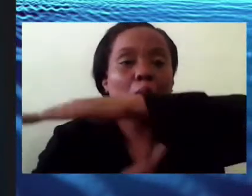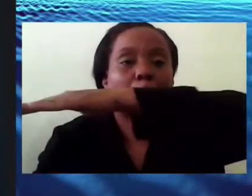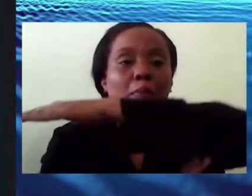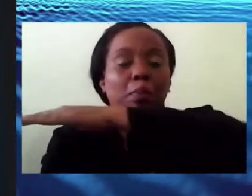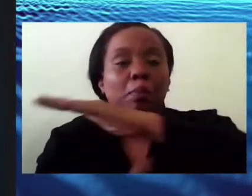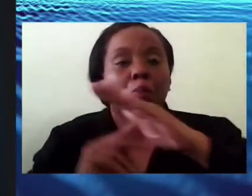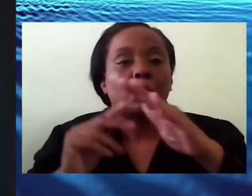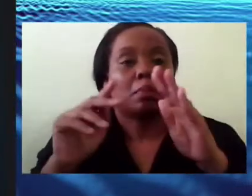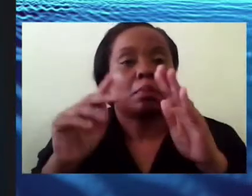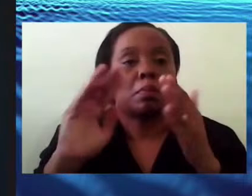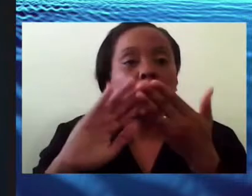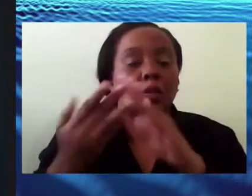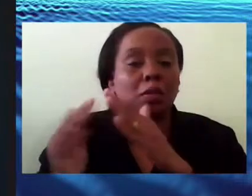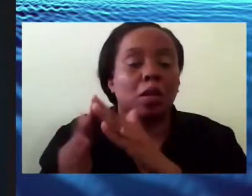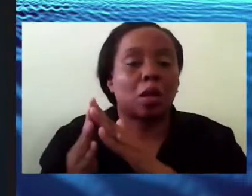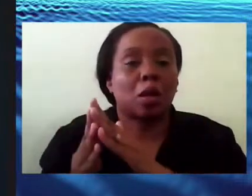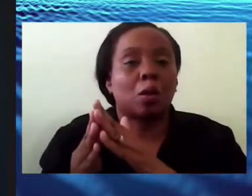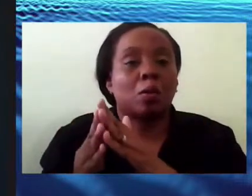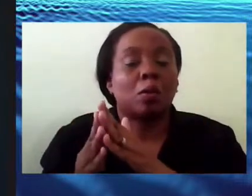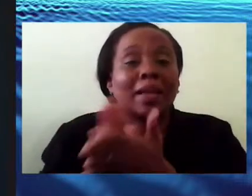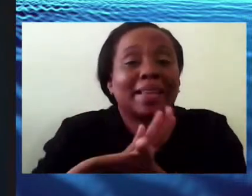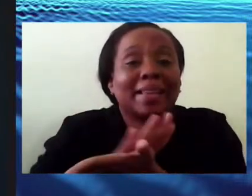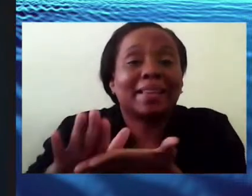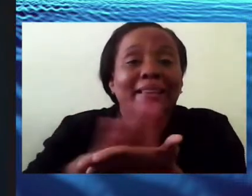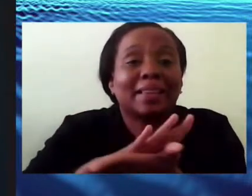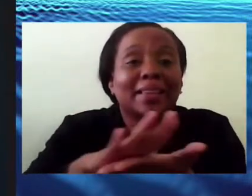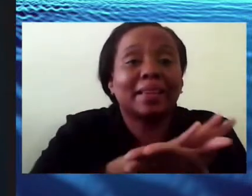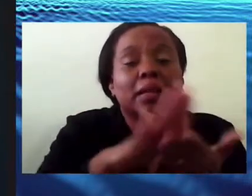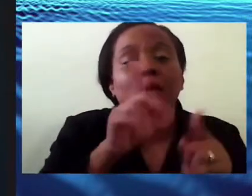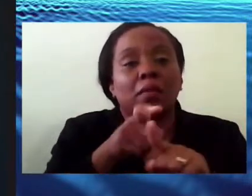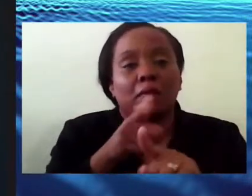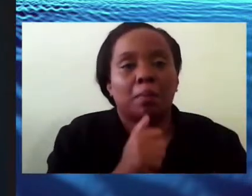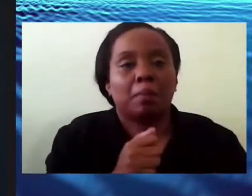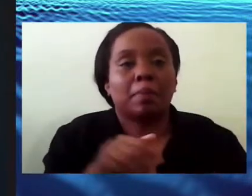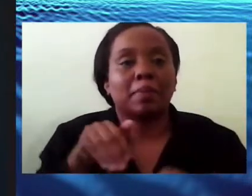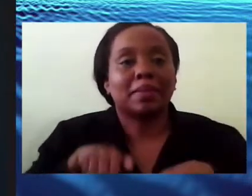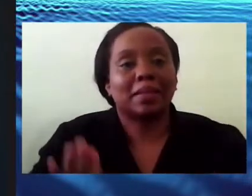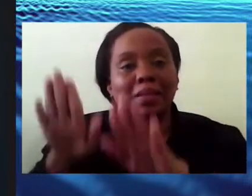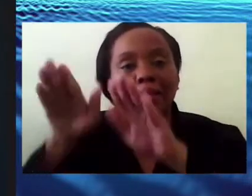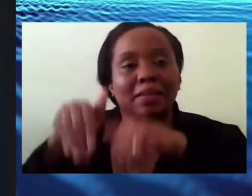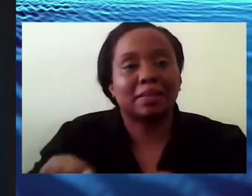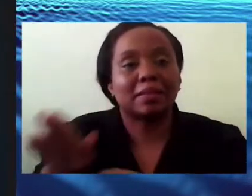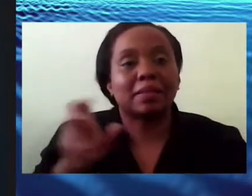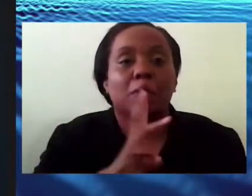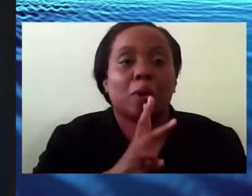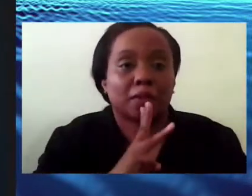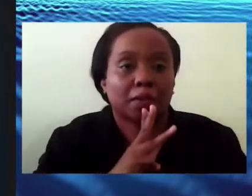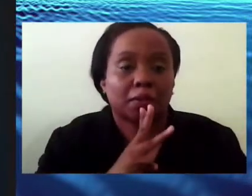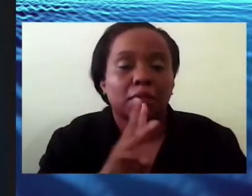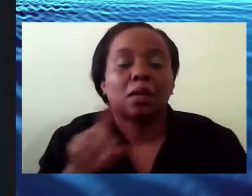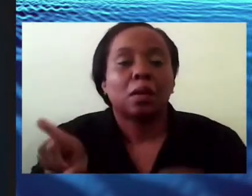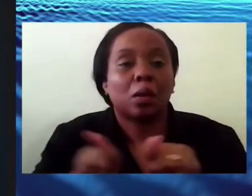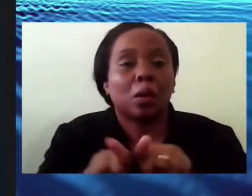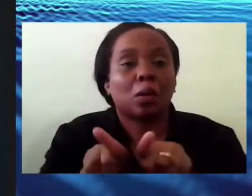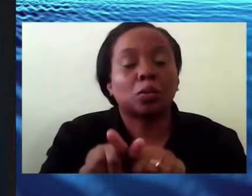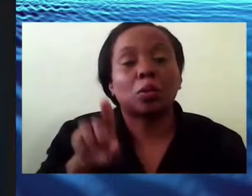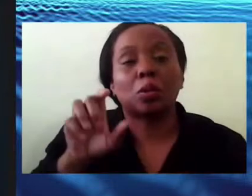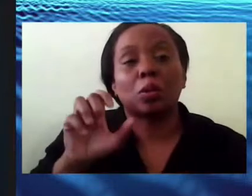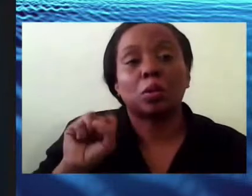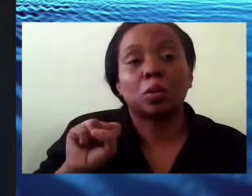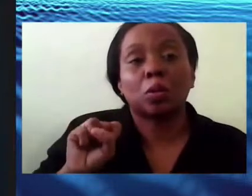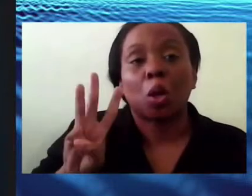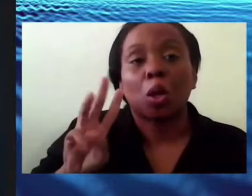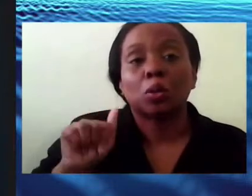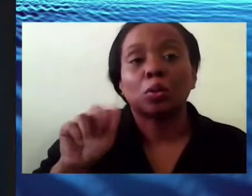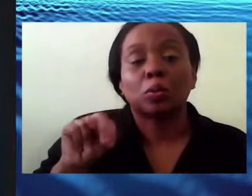with water pulled from the wharf, as was Swan Street. A large section of the airport was cleaned with seawater as